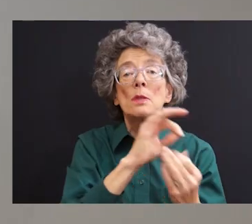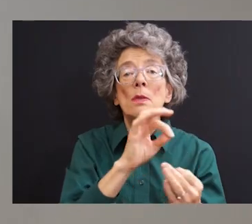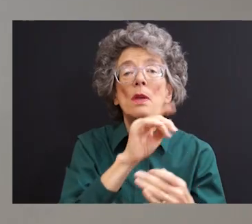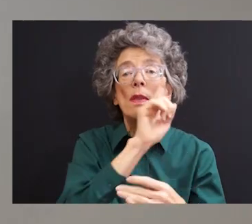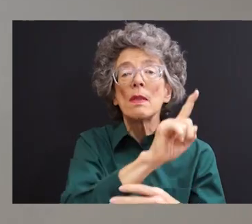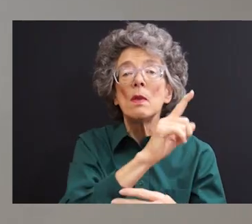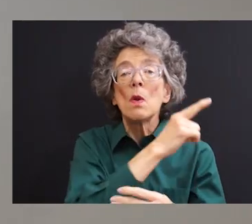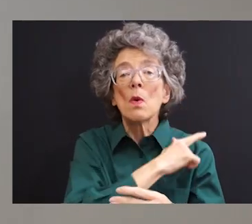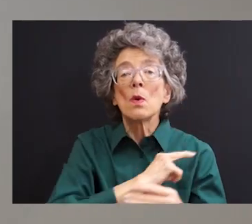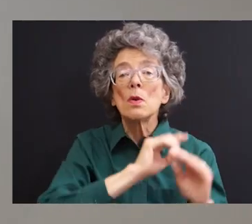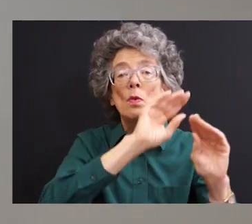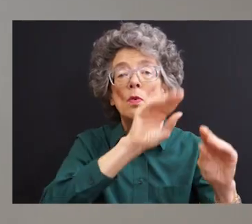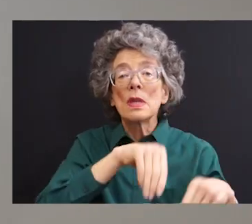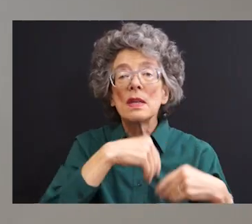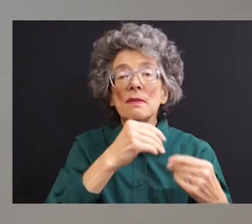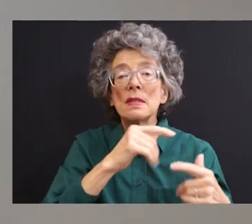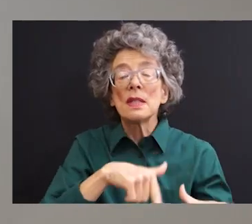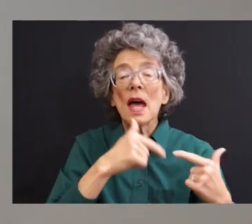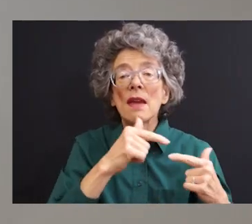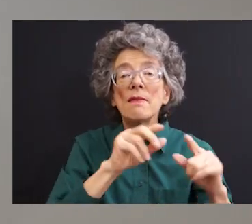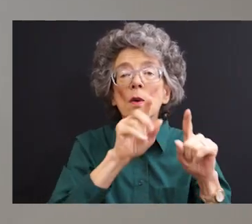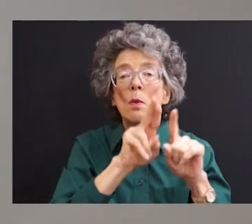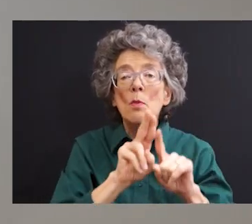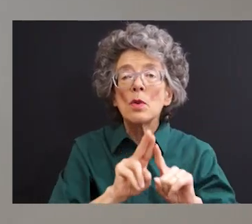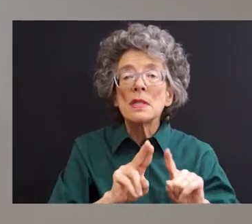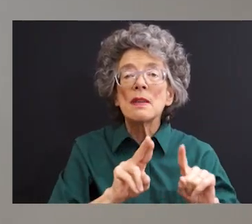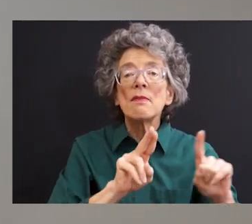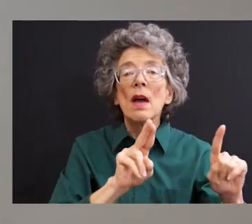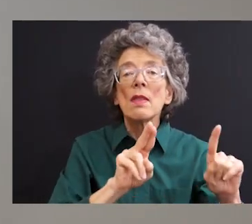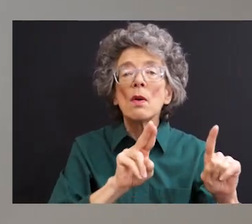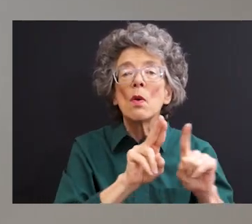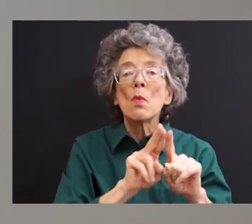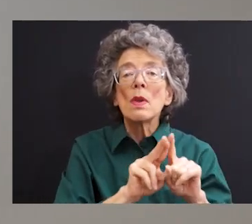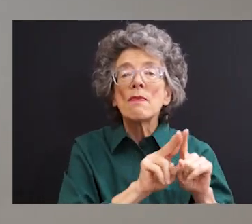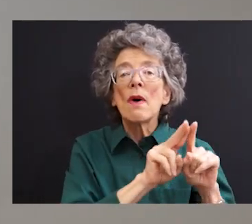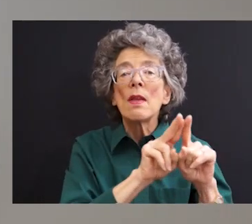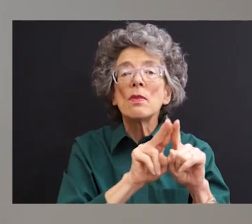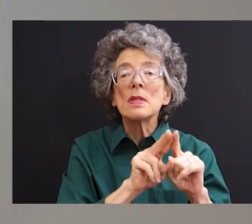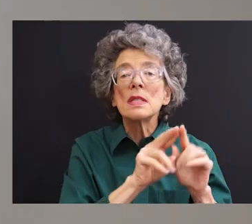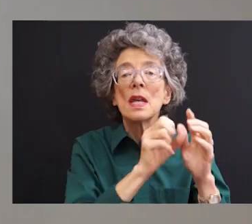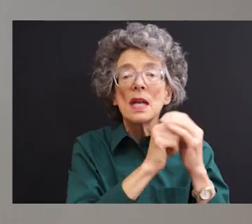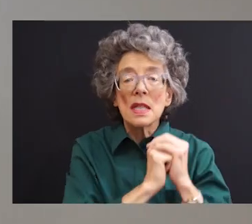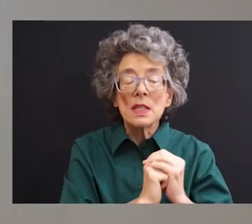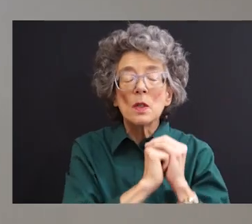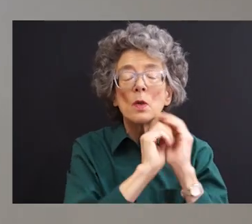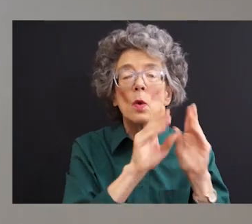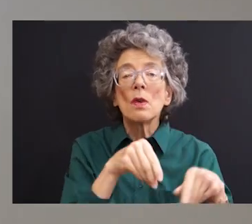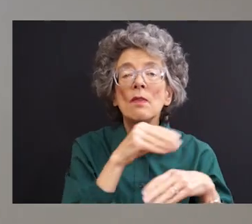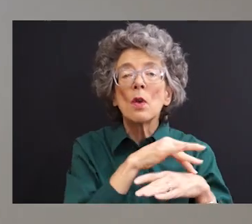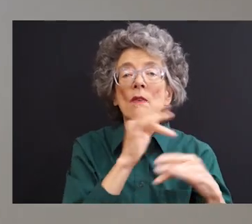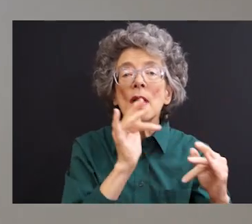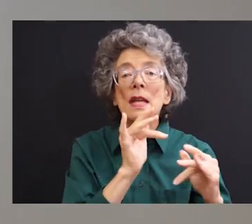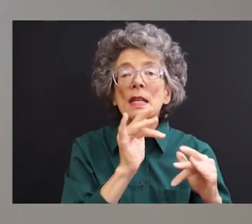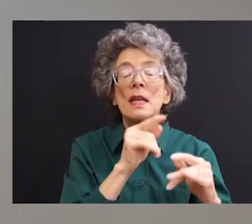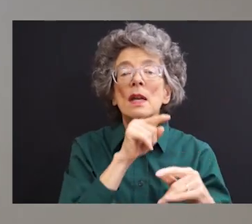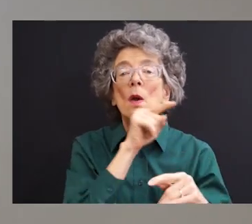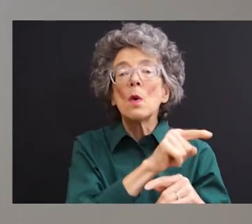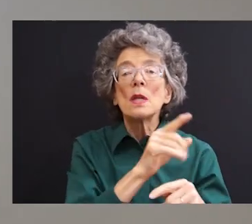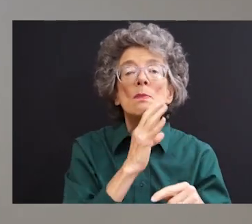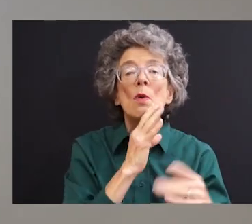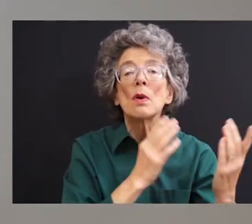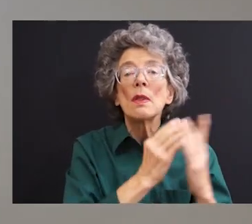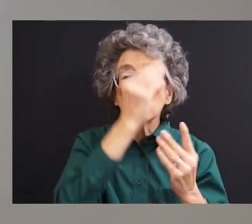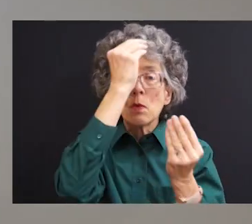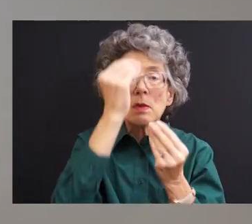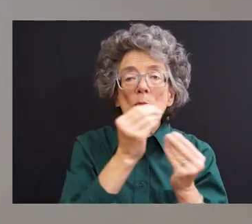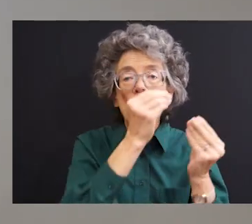giver of life, who proceeds from the Father and the Son, who with the Father and the Son is adored and glorified, and has spoken